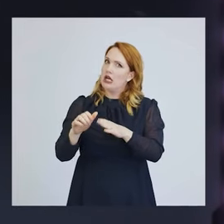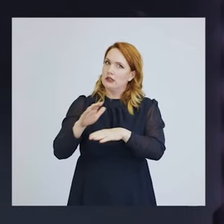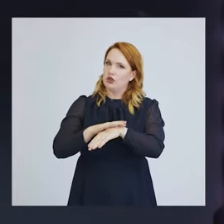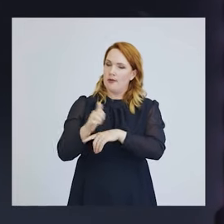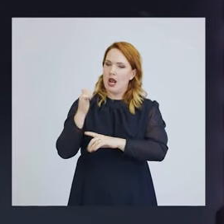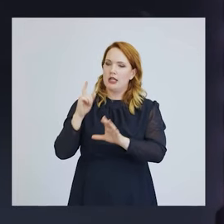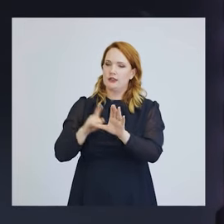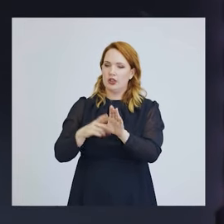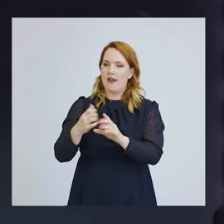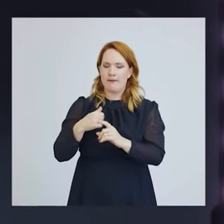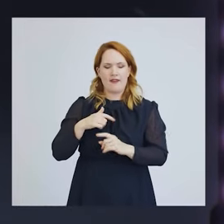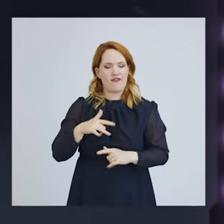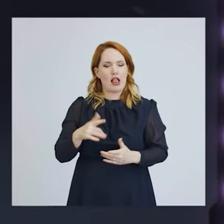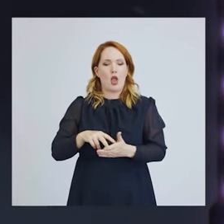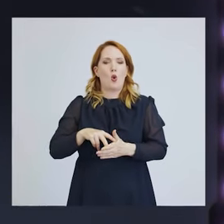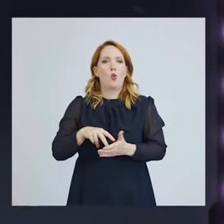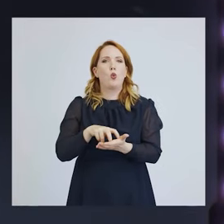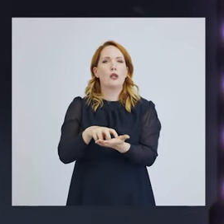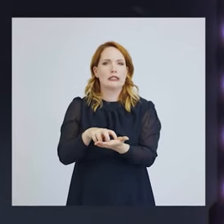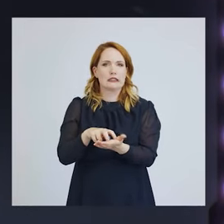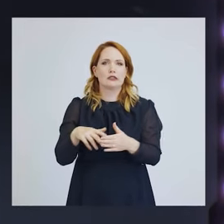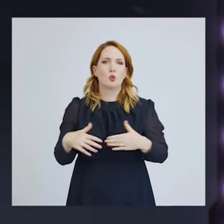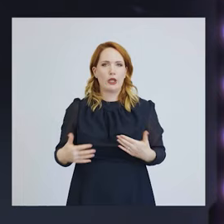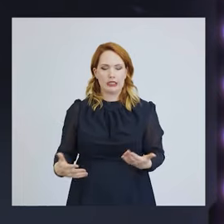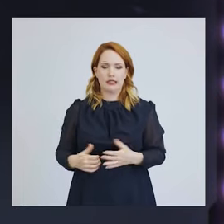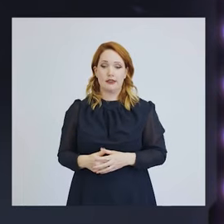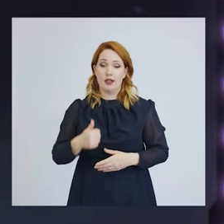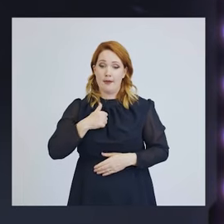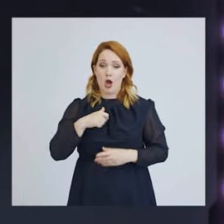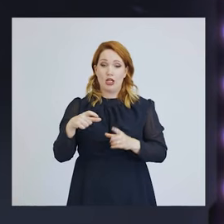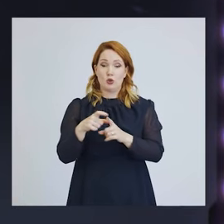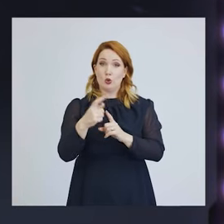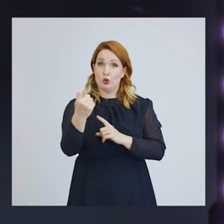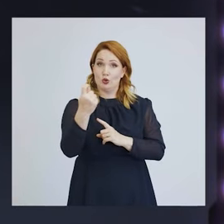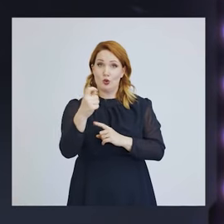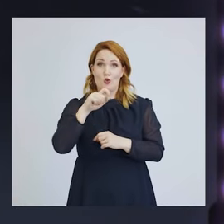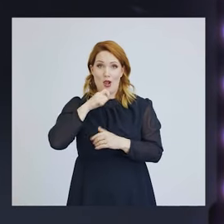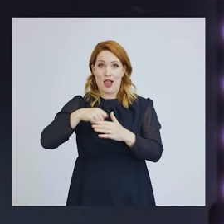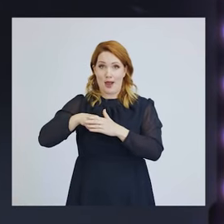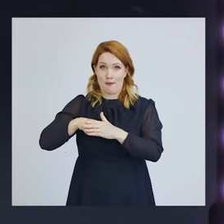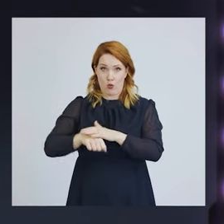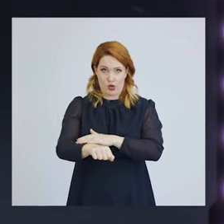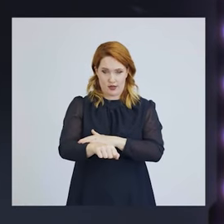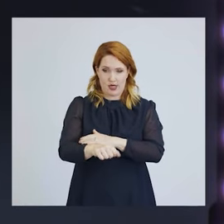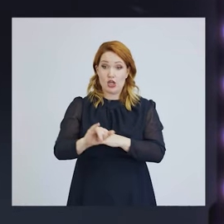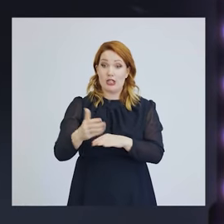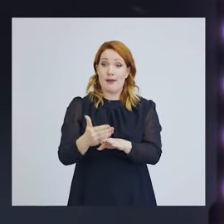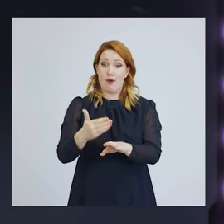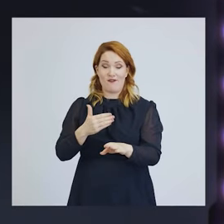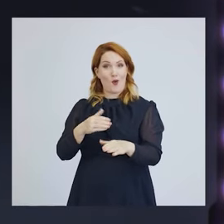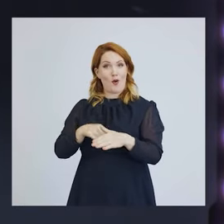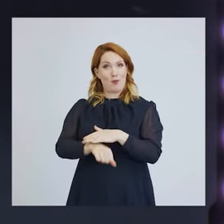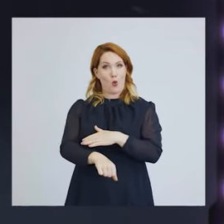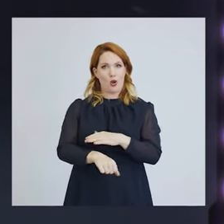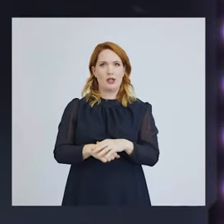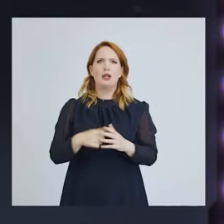times of my life last year that I felt so weak. And it was like this, where my little daughter Thea was just